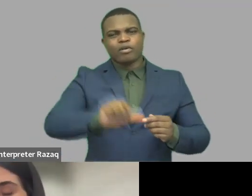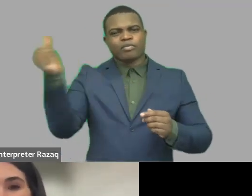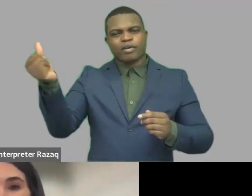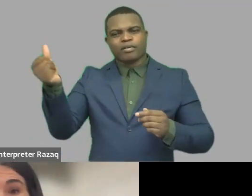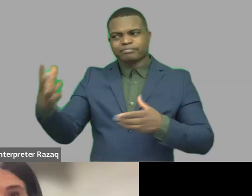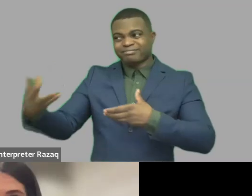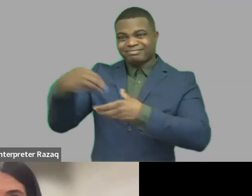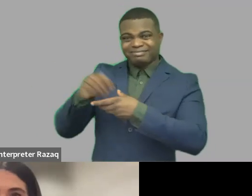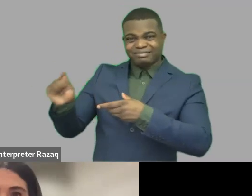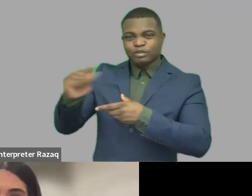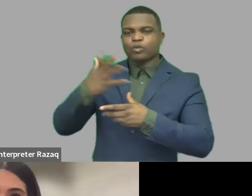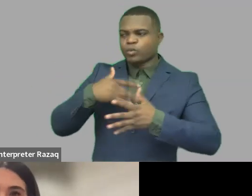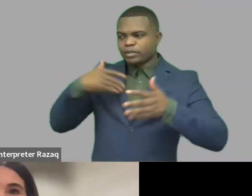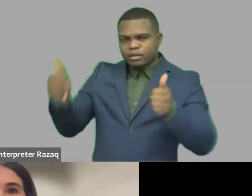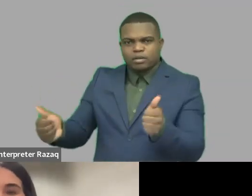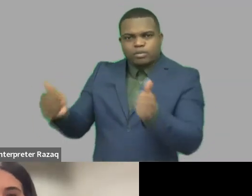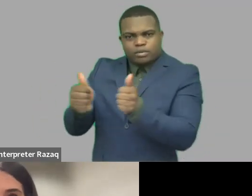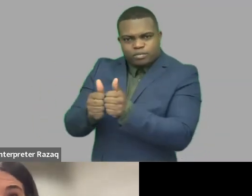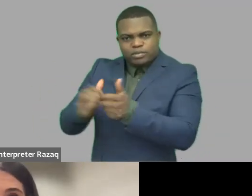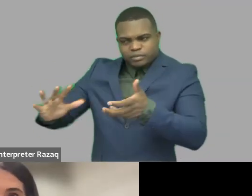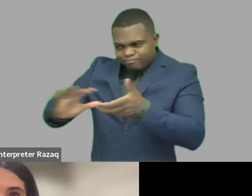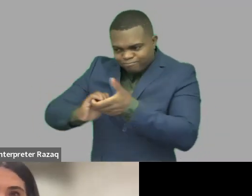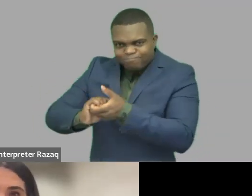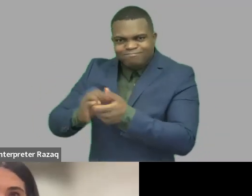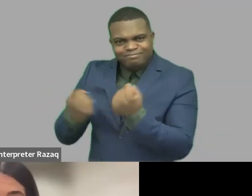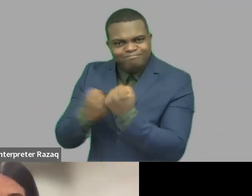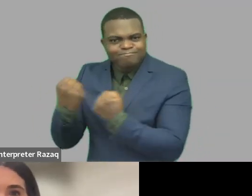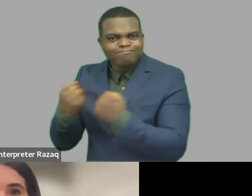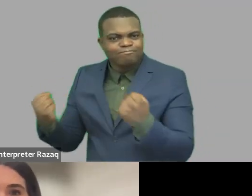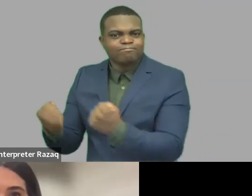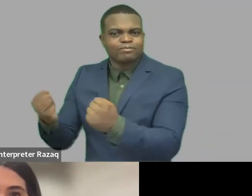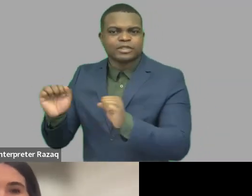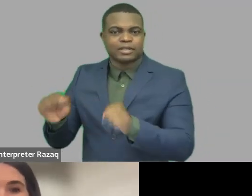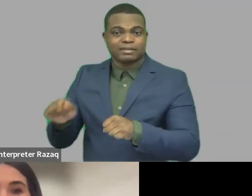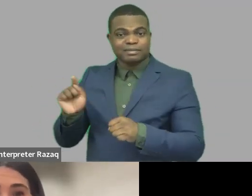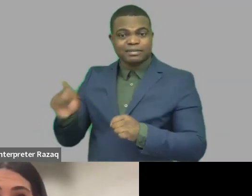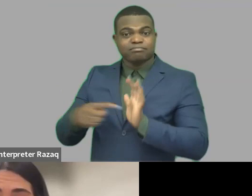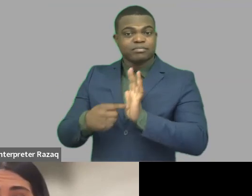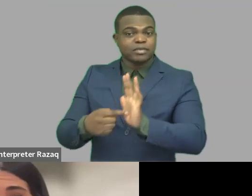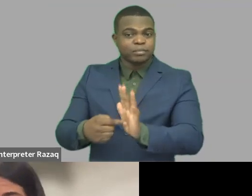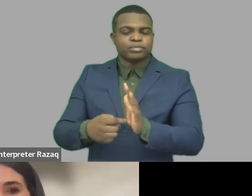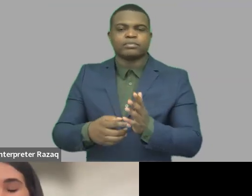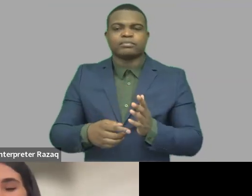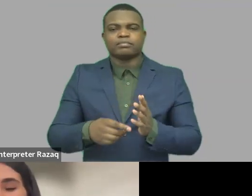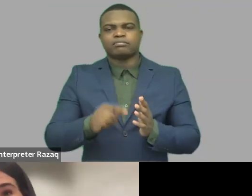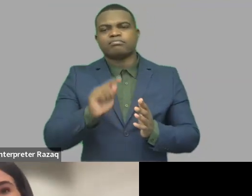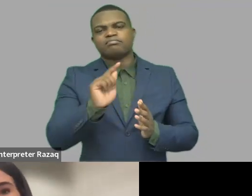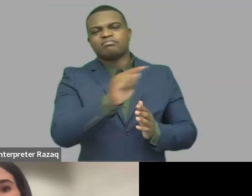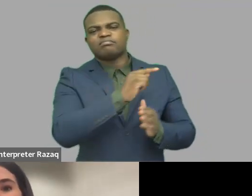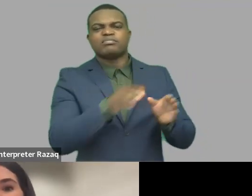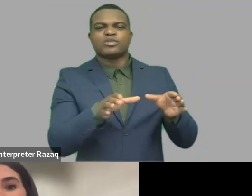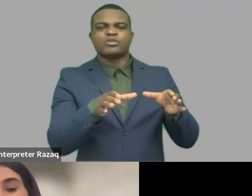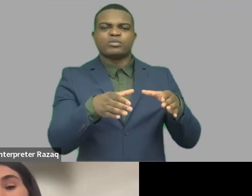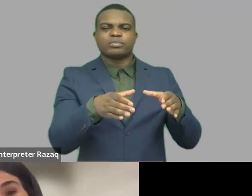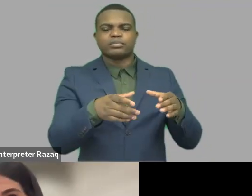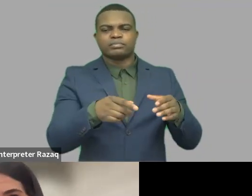Lab. So to show, basically, visualize the impact of and documenting the different